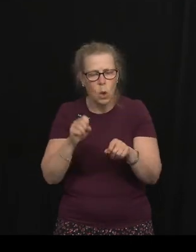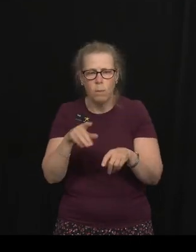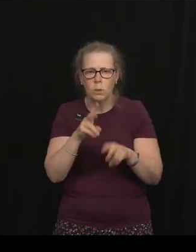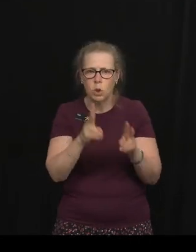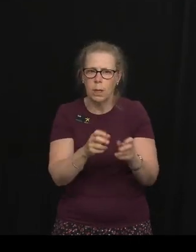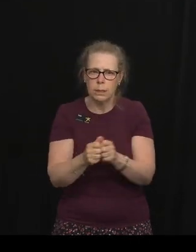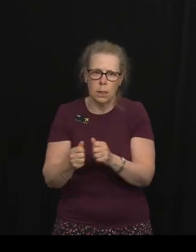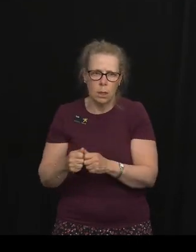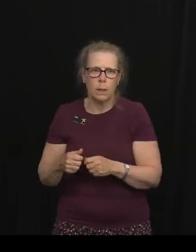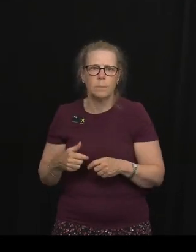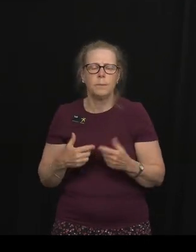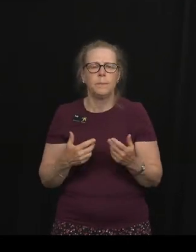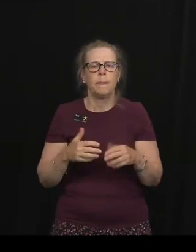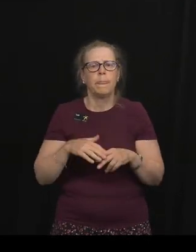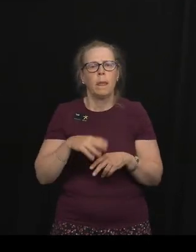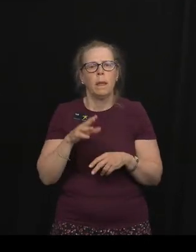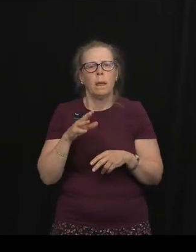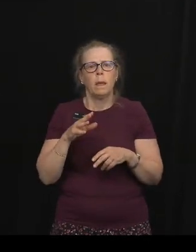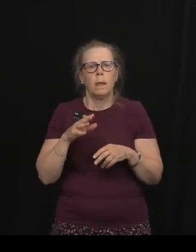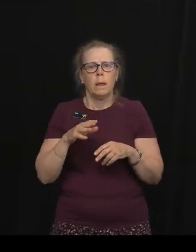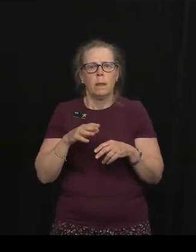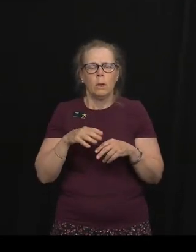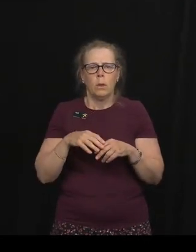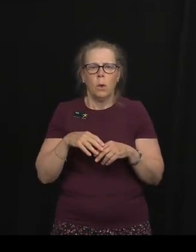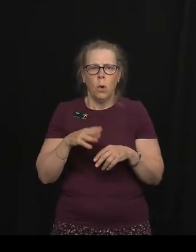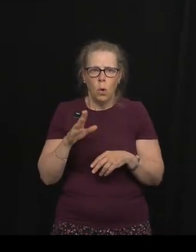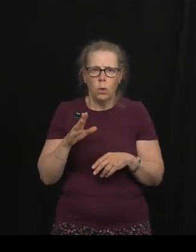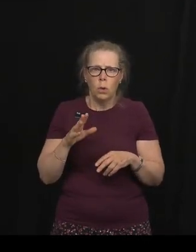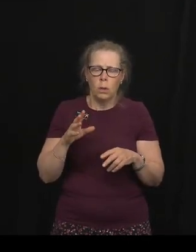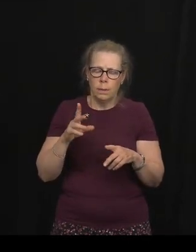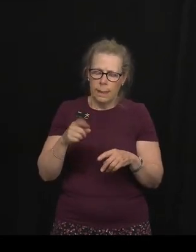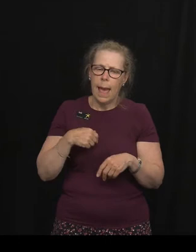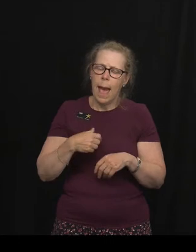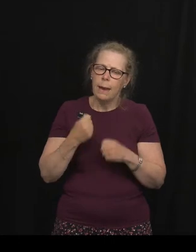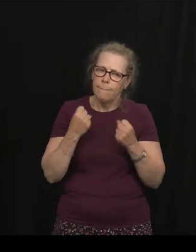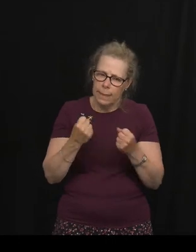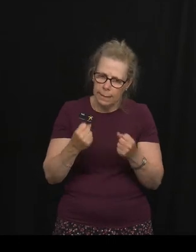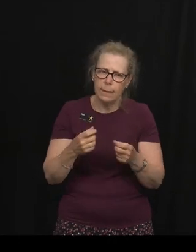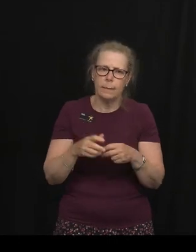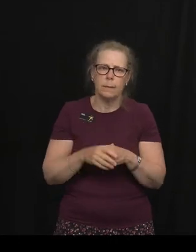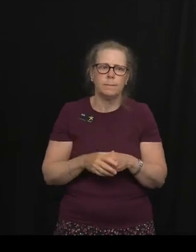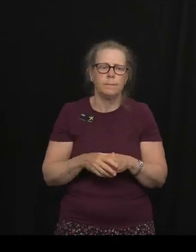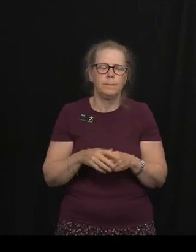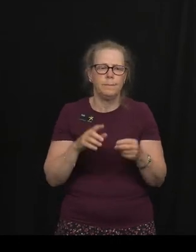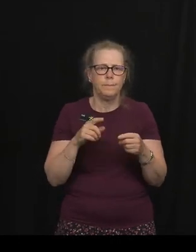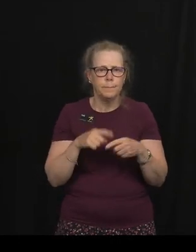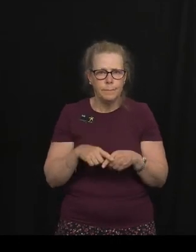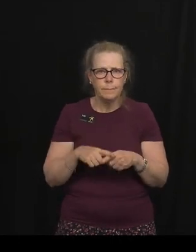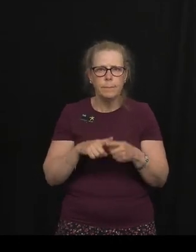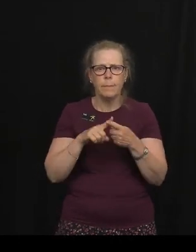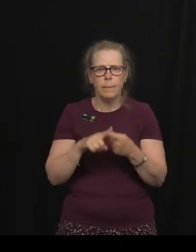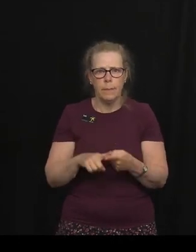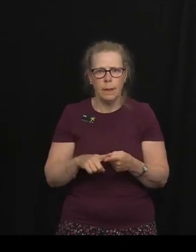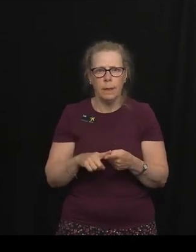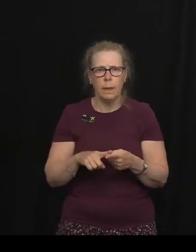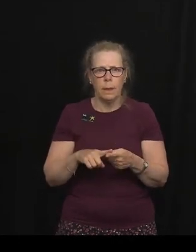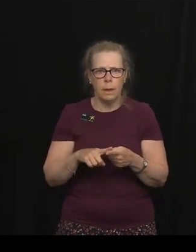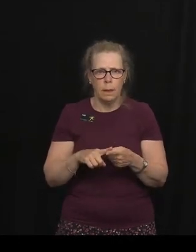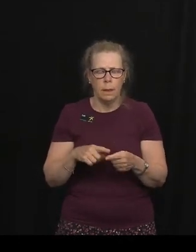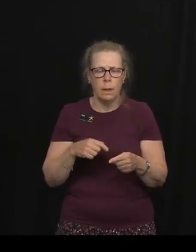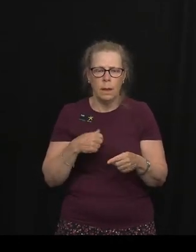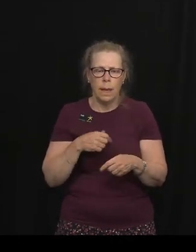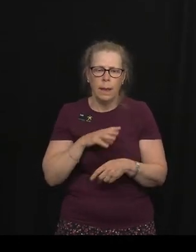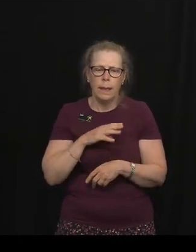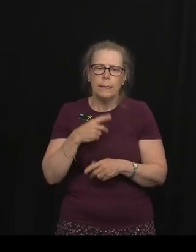National sovereignty is more important than a safe world. First thing, make sure that we get an effective,